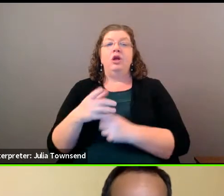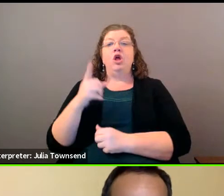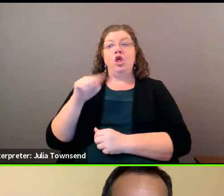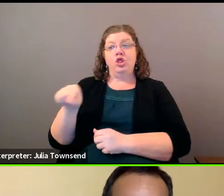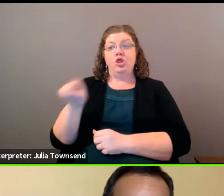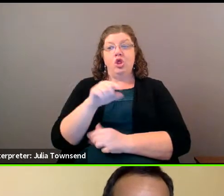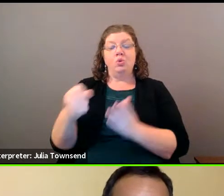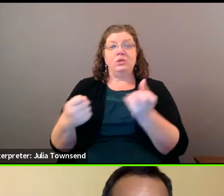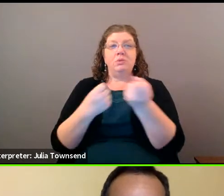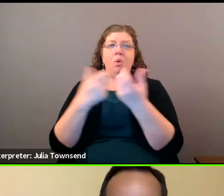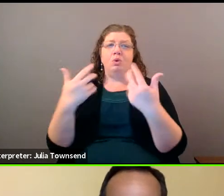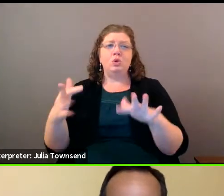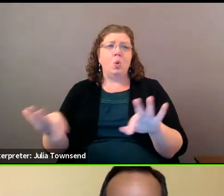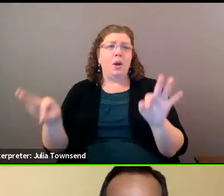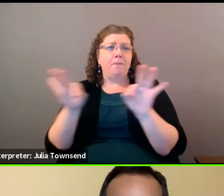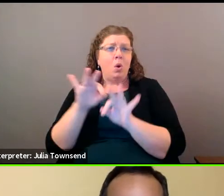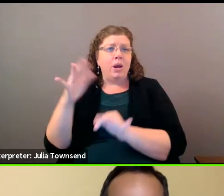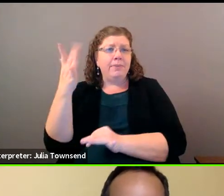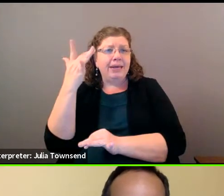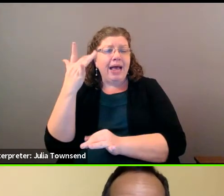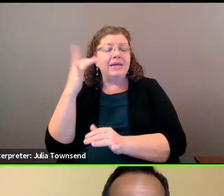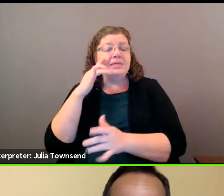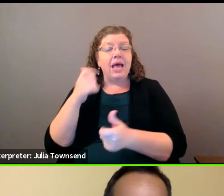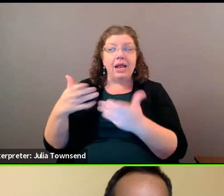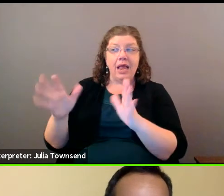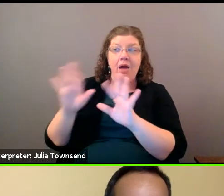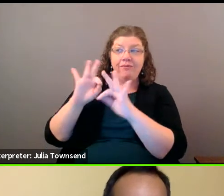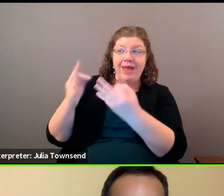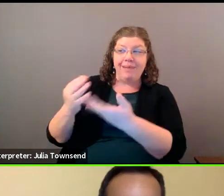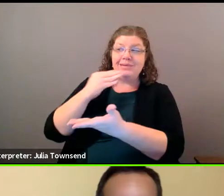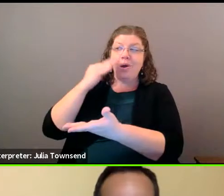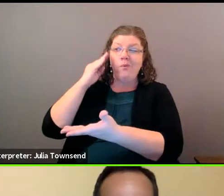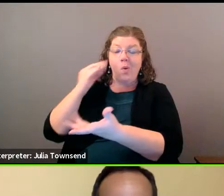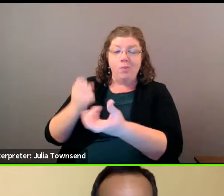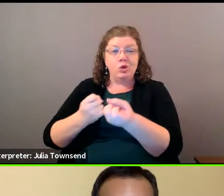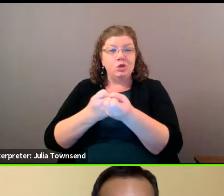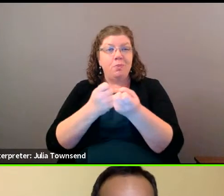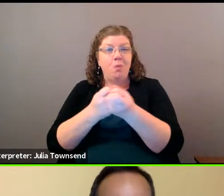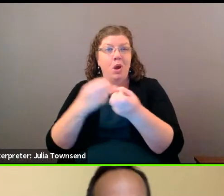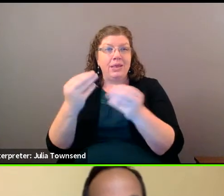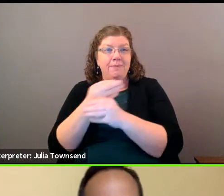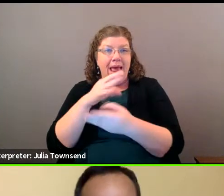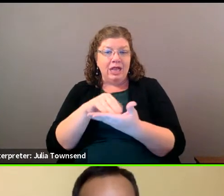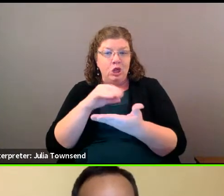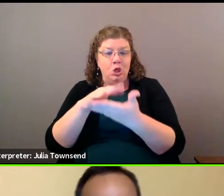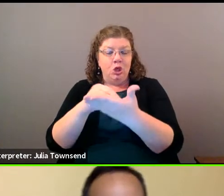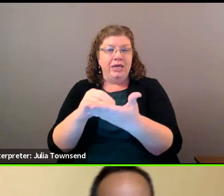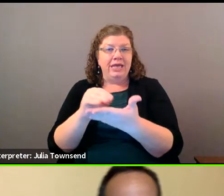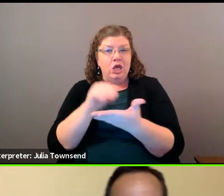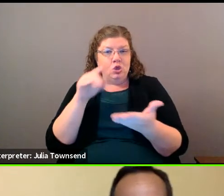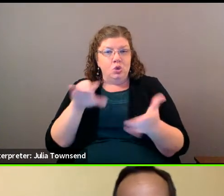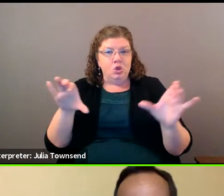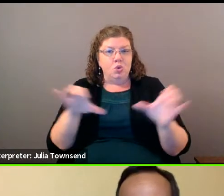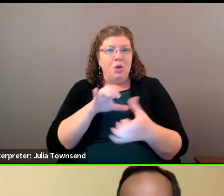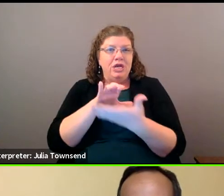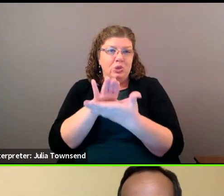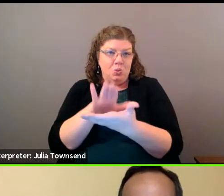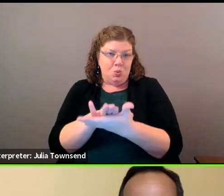are important because they allow families at home to support the mathematics learning that students are doing in